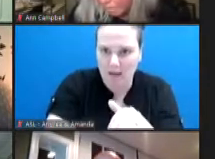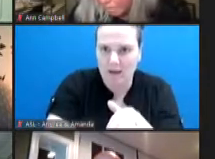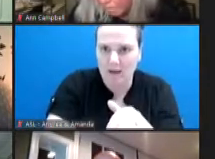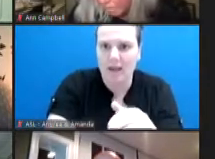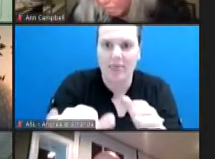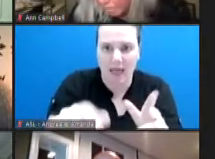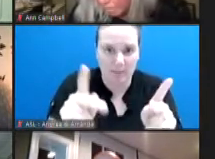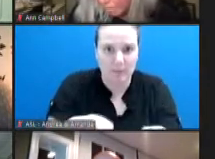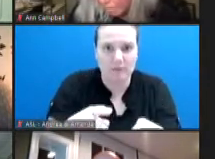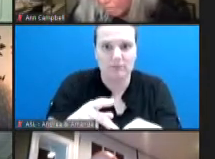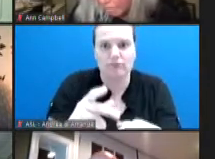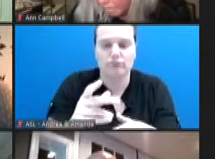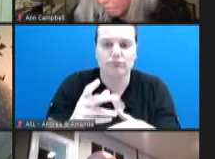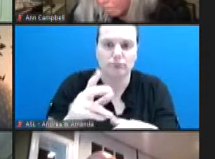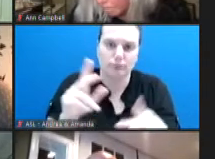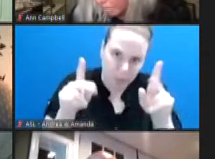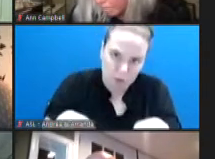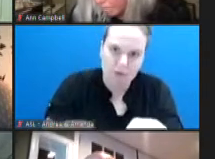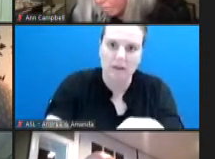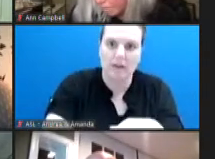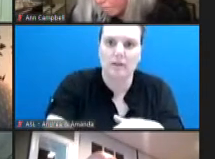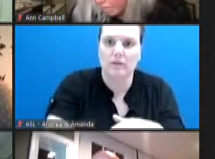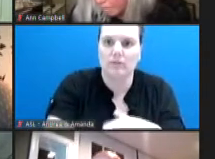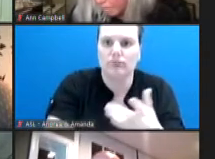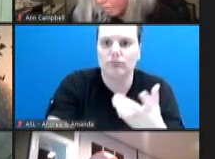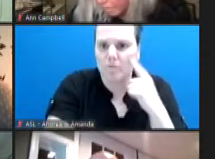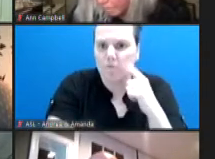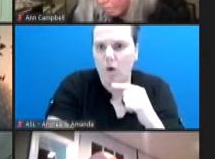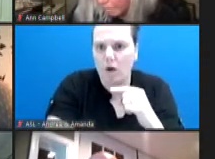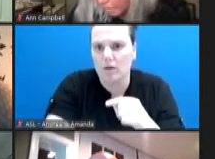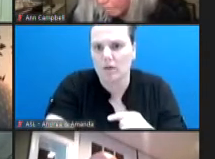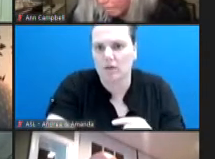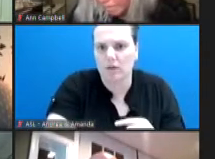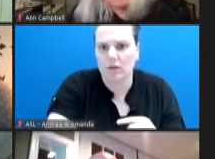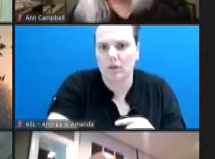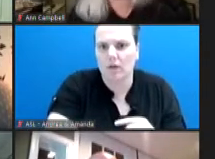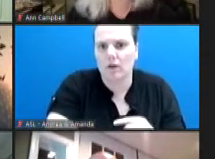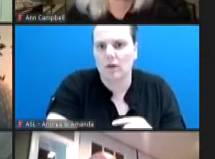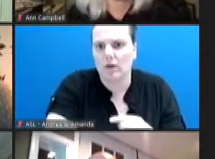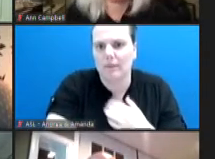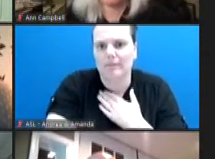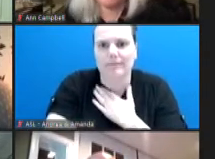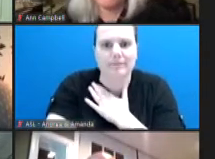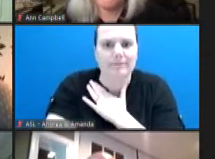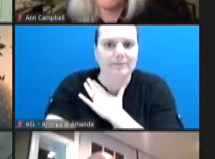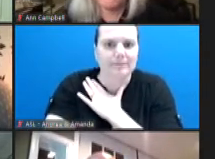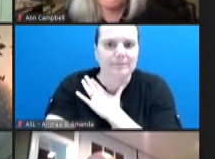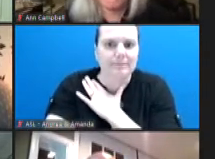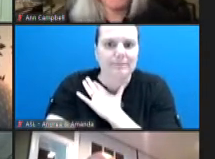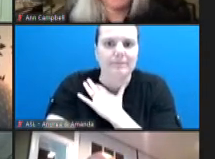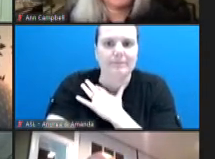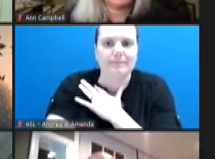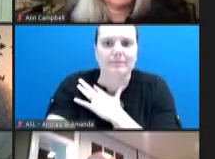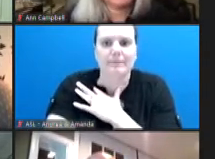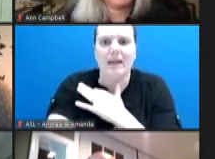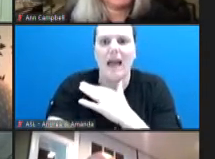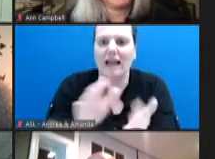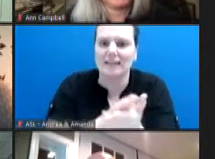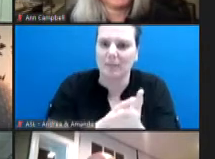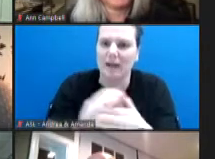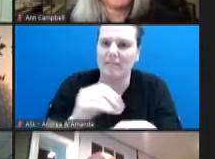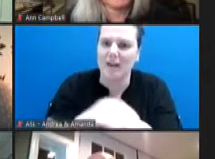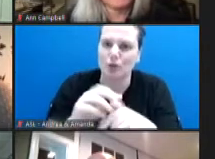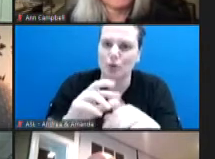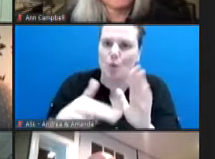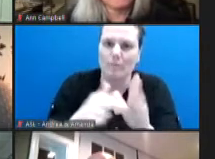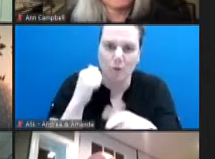who will be in the academic advisor role at the training division. That's posted now, and that position announcement